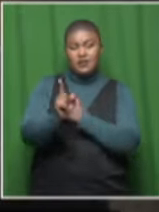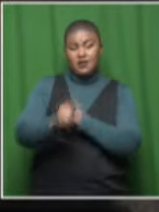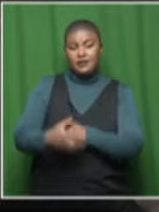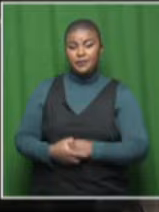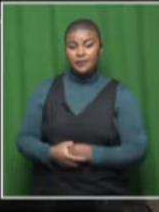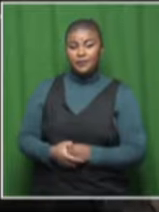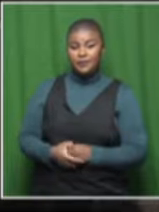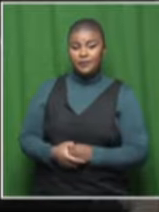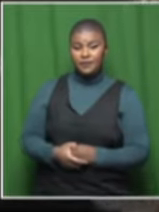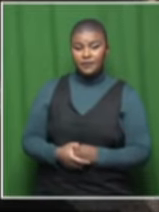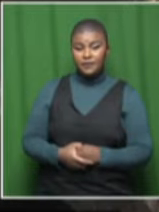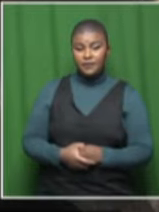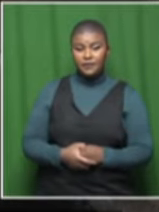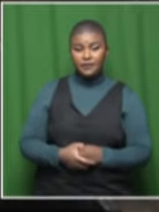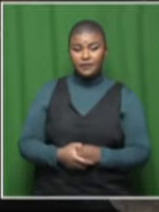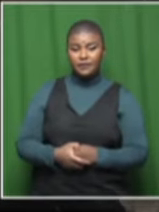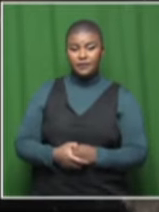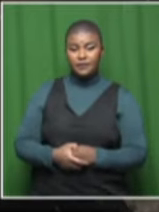Enkonzweni